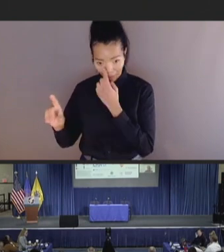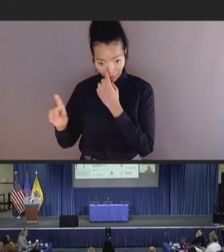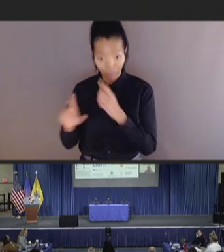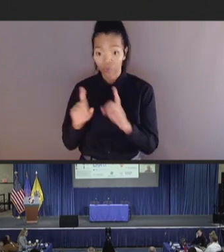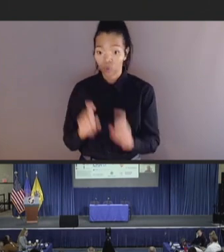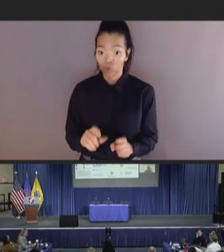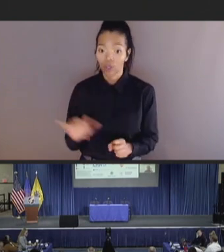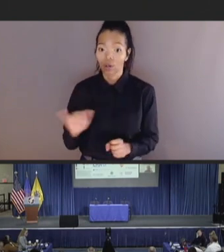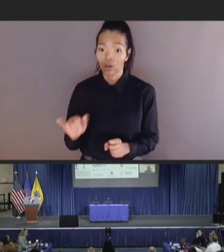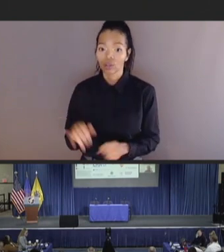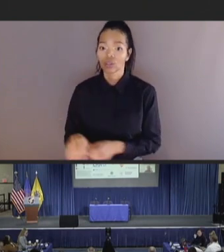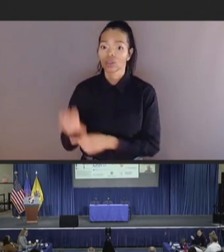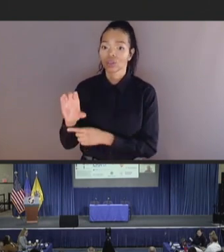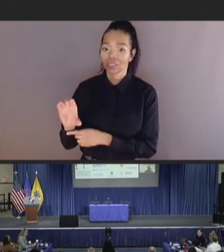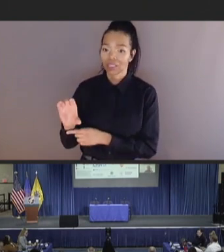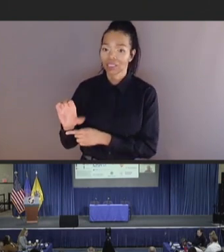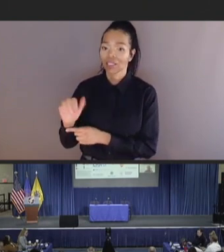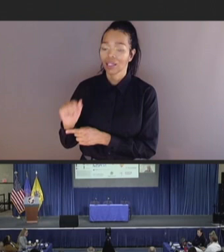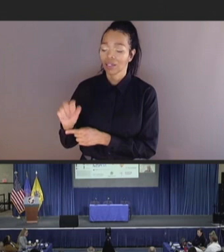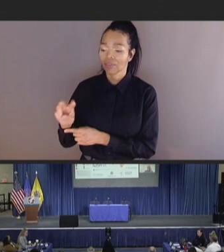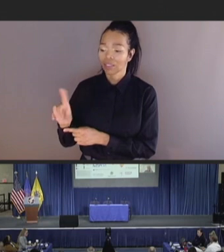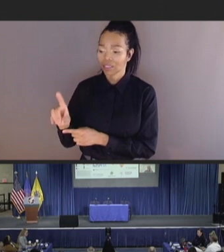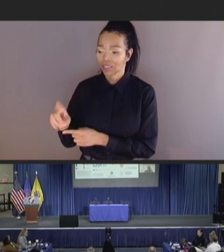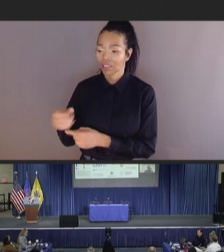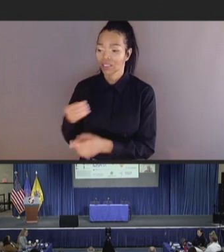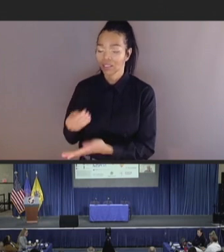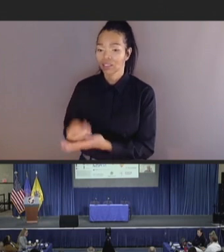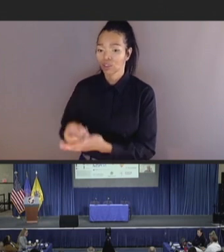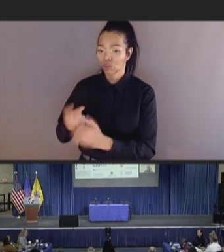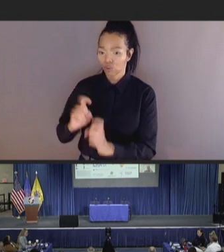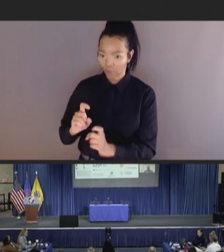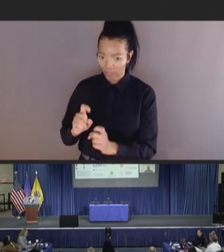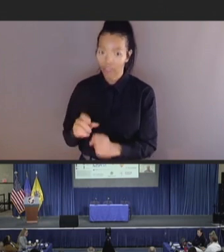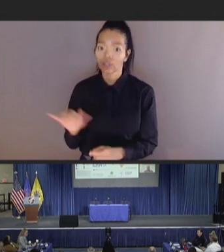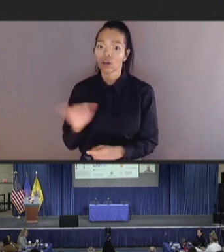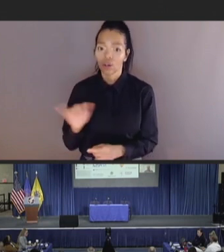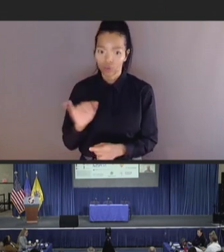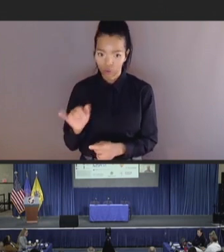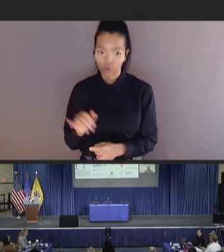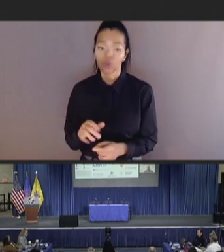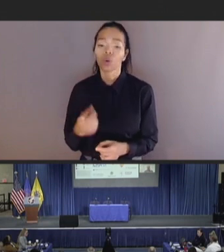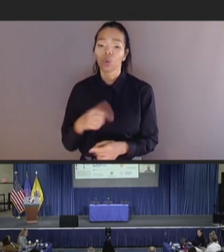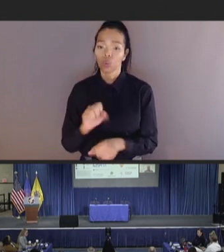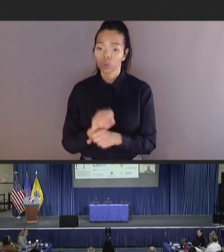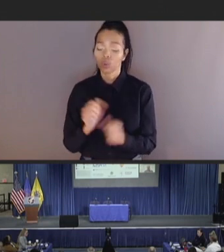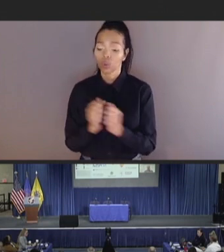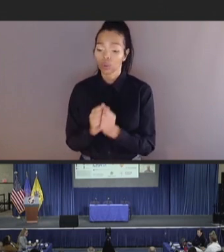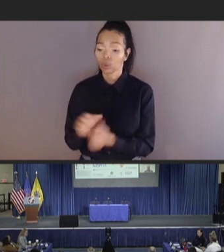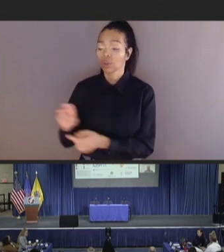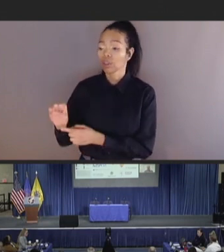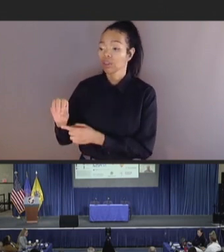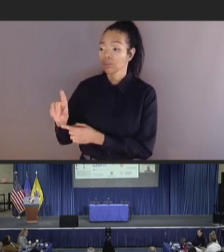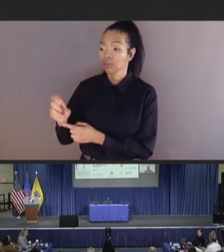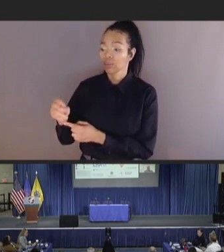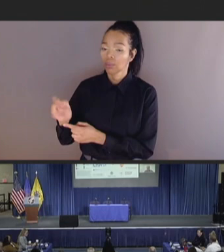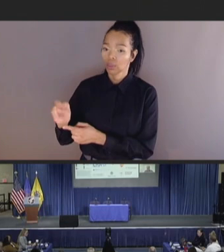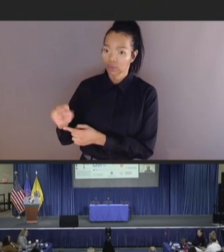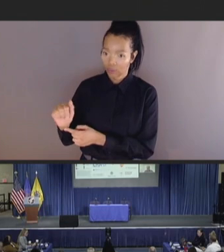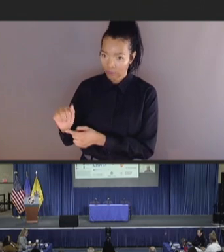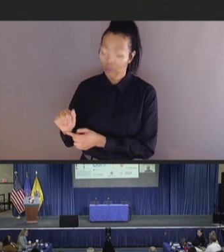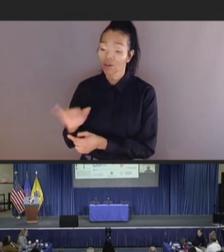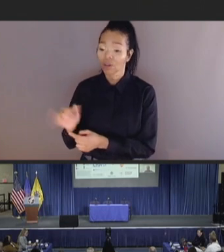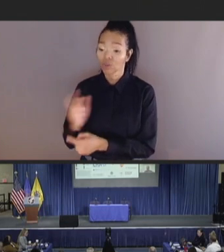CAVD grant from the Gates Foundation, the IAVI Neutralizing Antibody Consortium. We work with Moderna. Our work in Africa has a